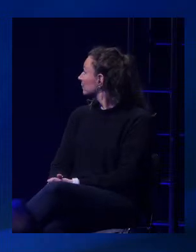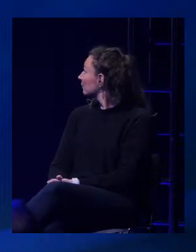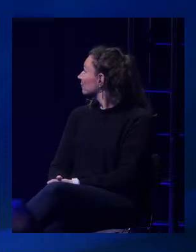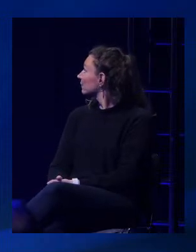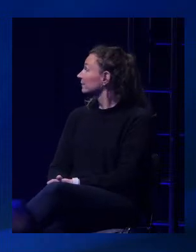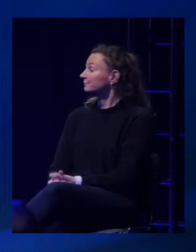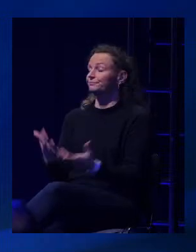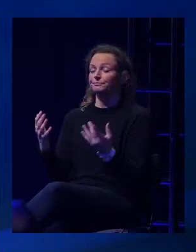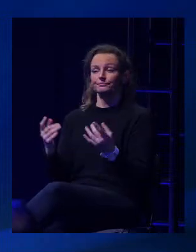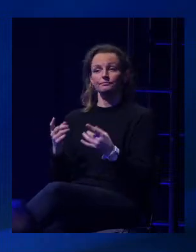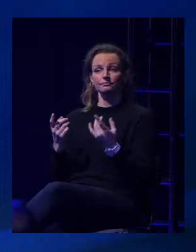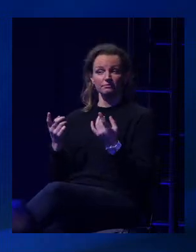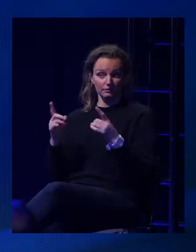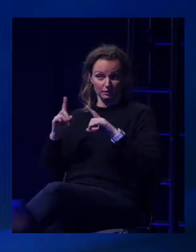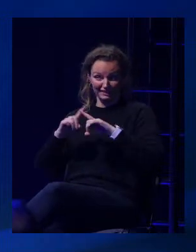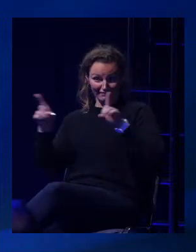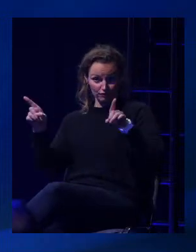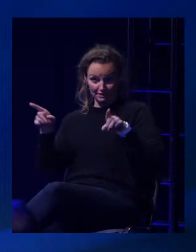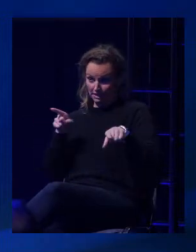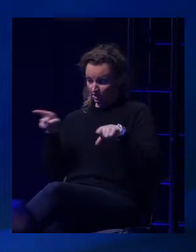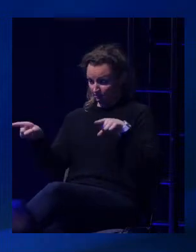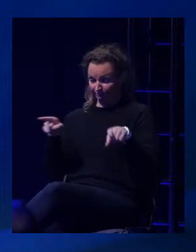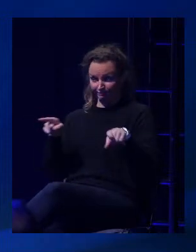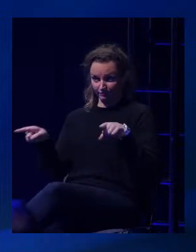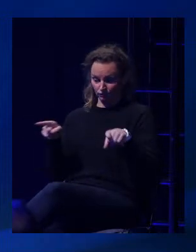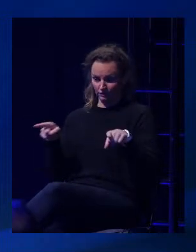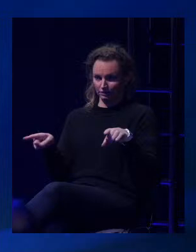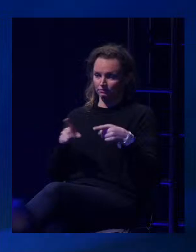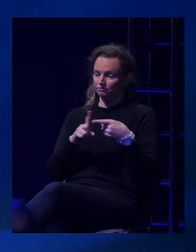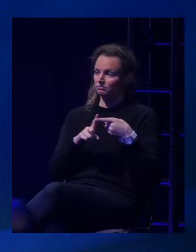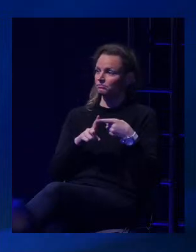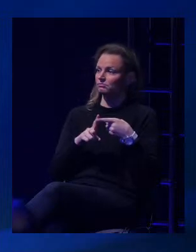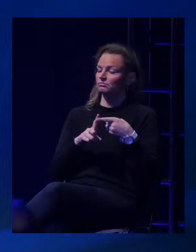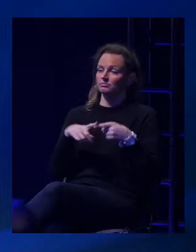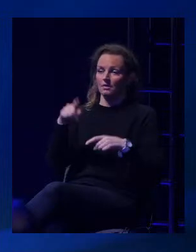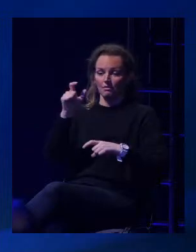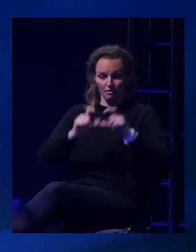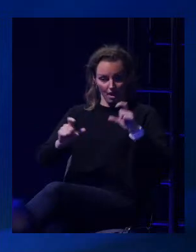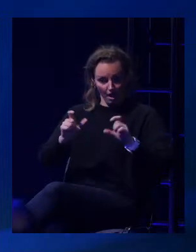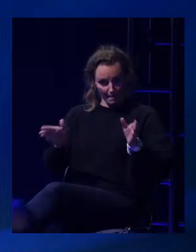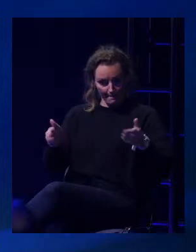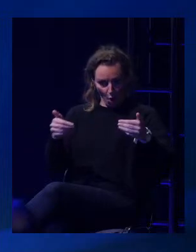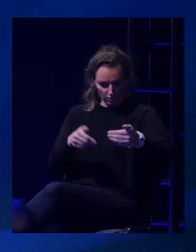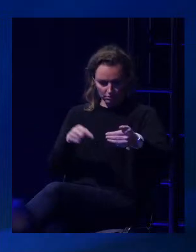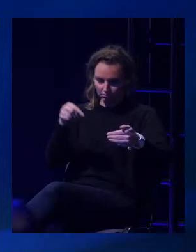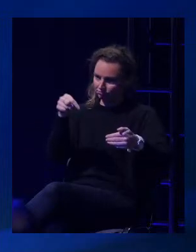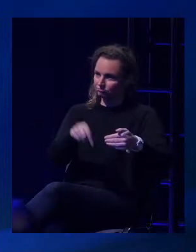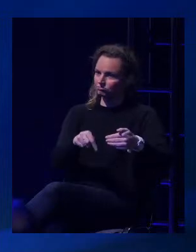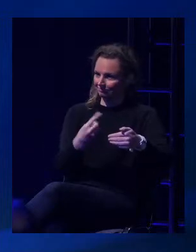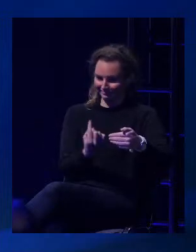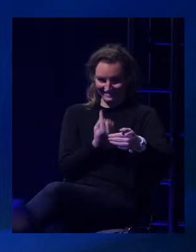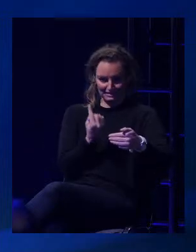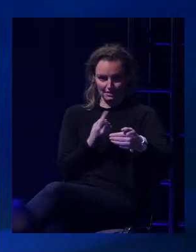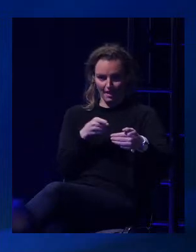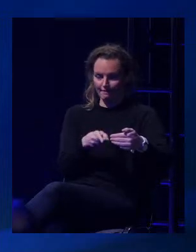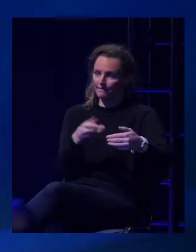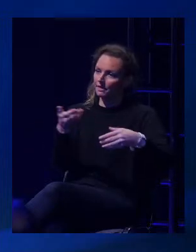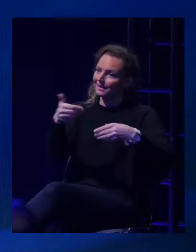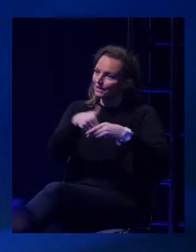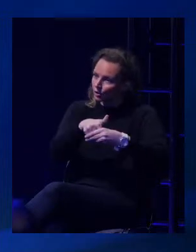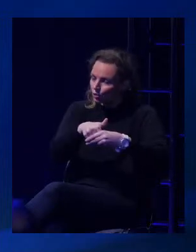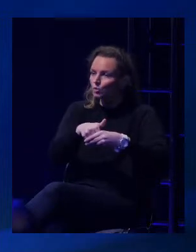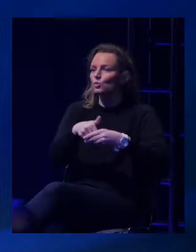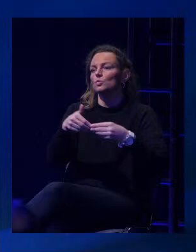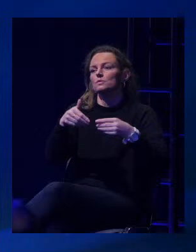So there are a few differences between each one. The color box itself includes NBCU LUTs,